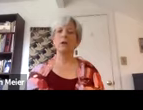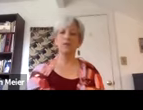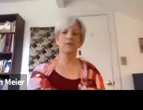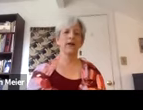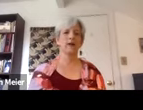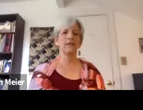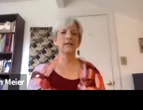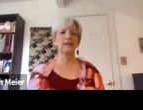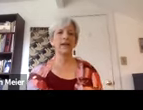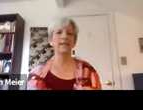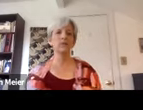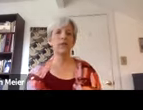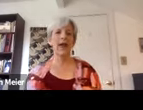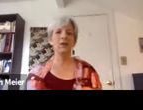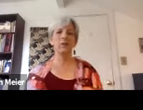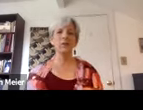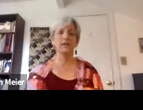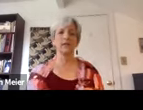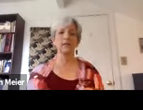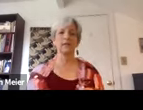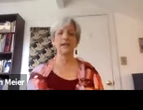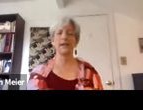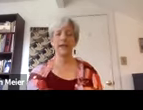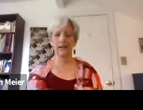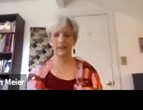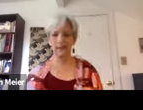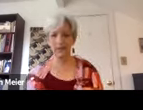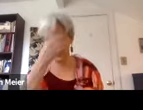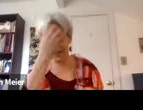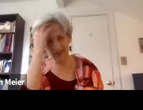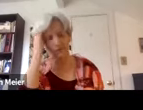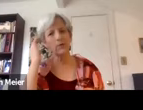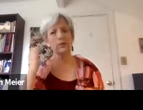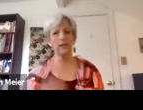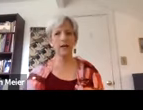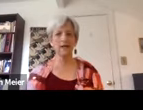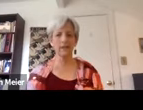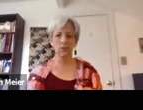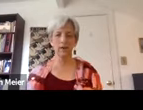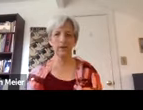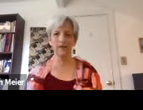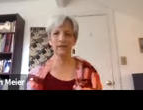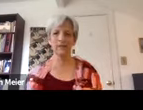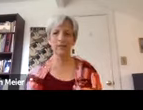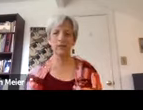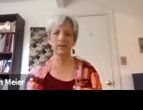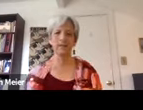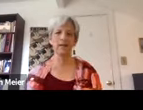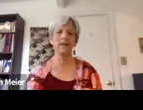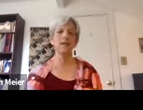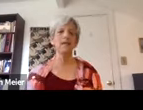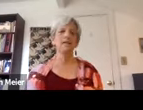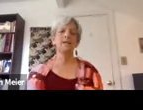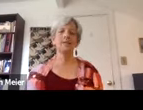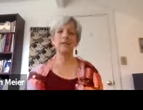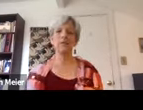And we also found that in the cases without abuse claims, and again, let me stress that we were relying on the court opinions that were published